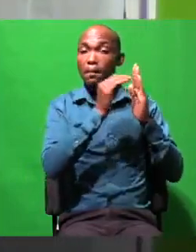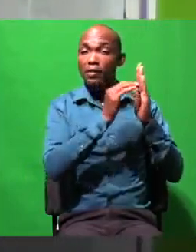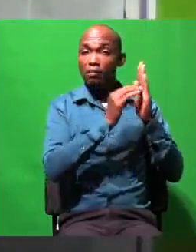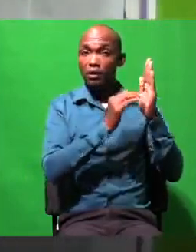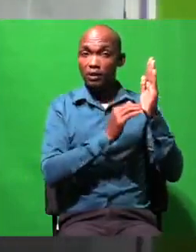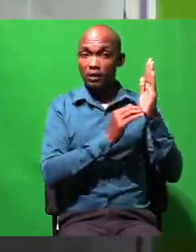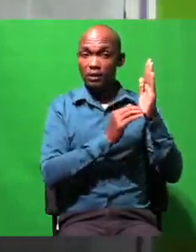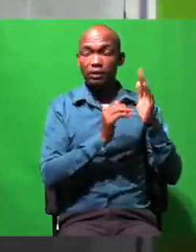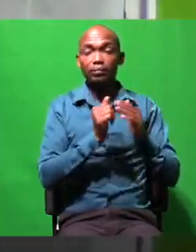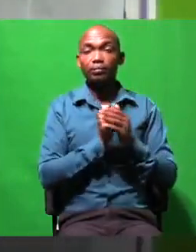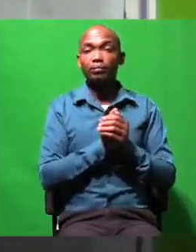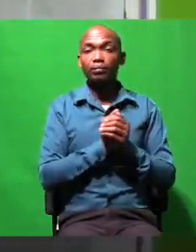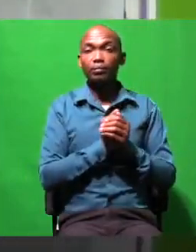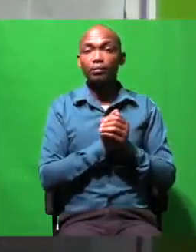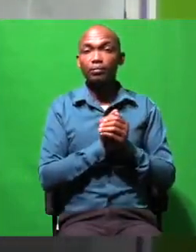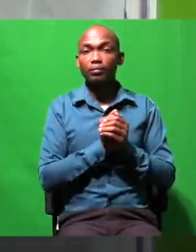mathematics.